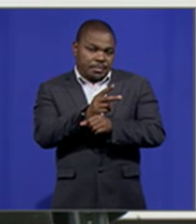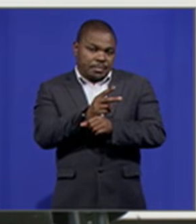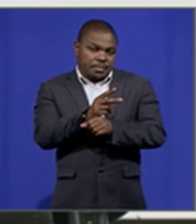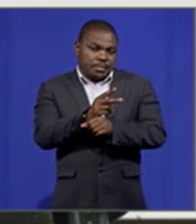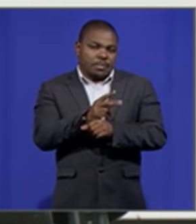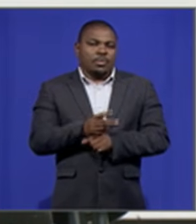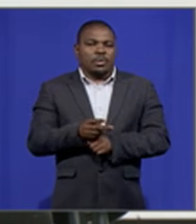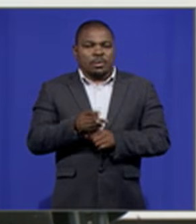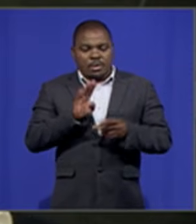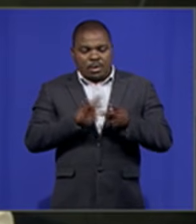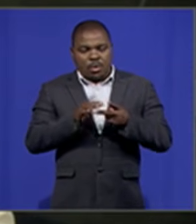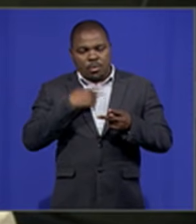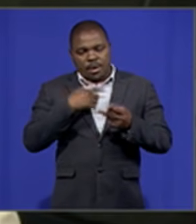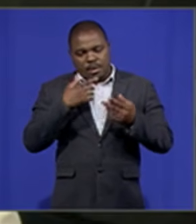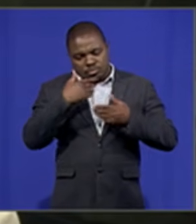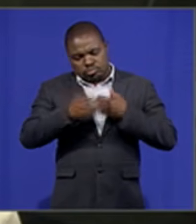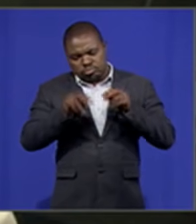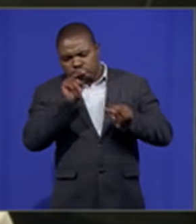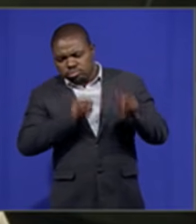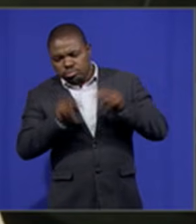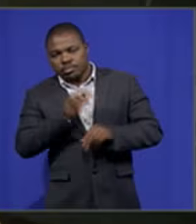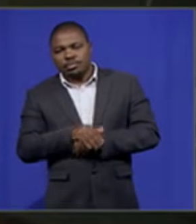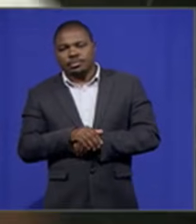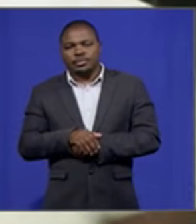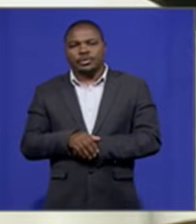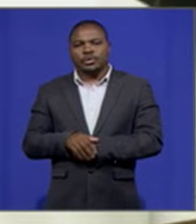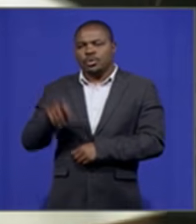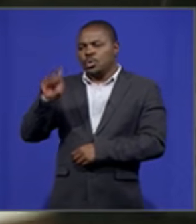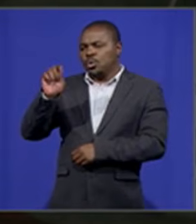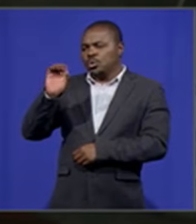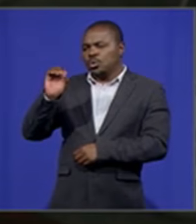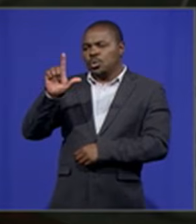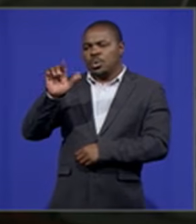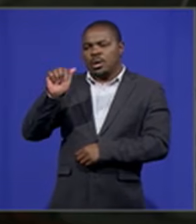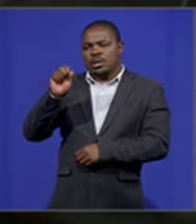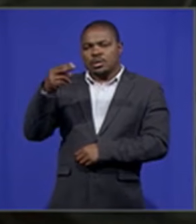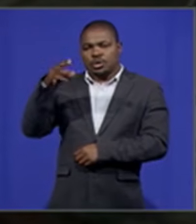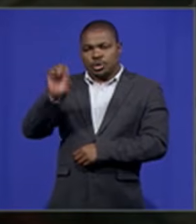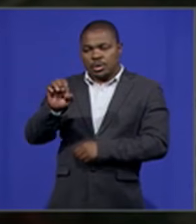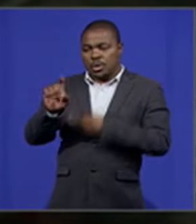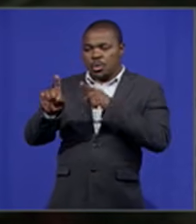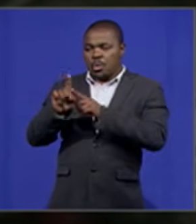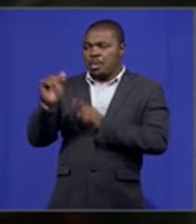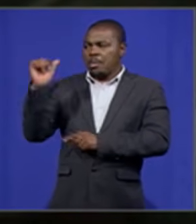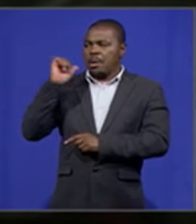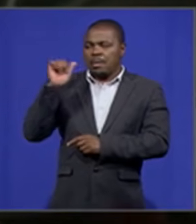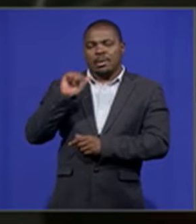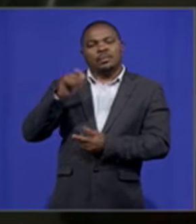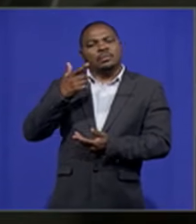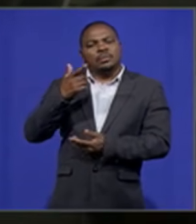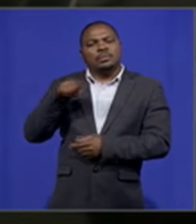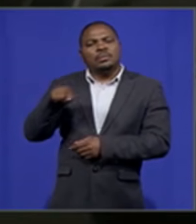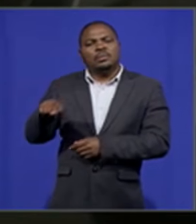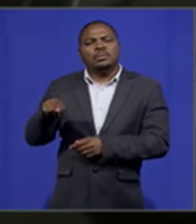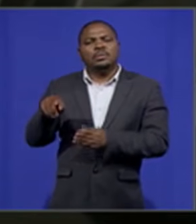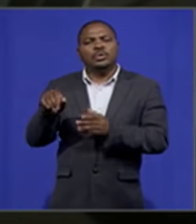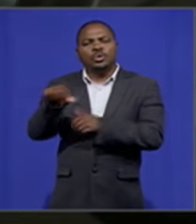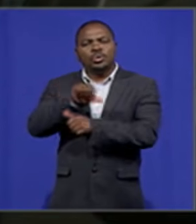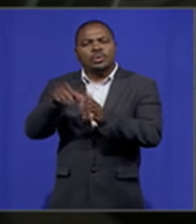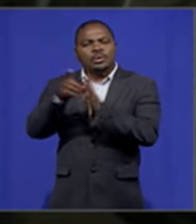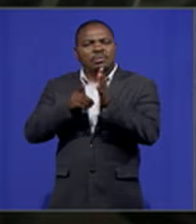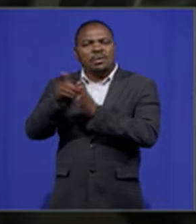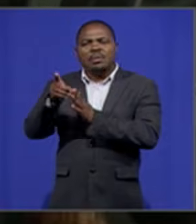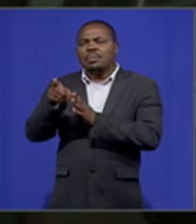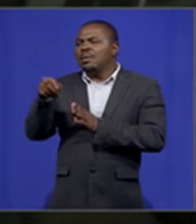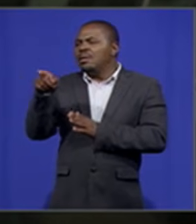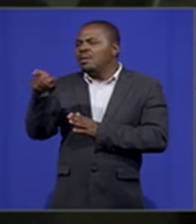of evaluation. Mabapi le go rakwa ga Sisisi Tolashe Maabane bjalo ka tona ya tlhabollo le leago, mokgatlo wa ANC o re Tolashe o bja tšweletše pele